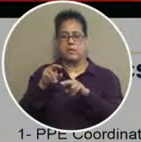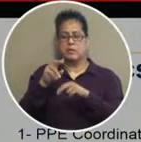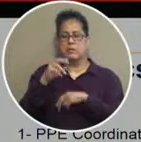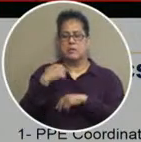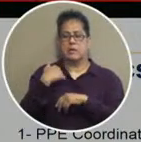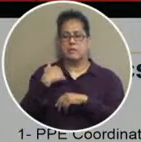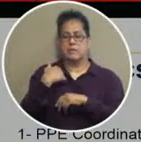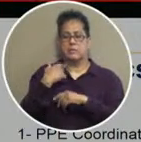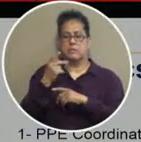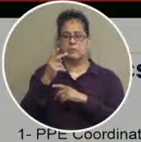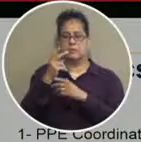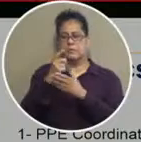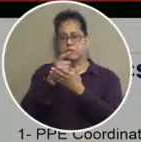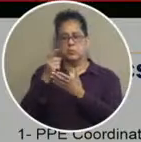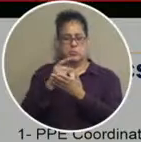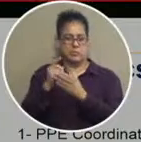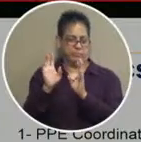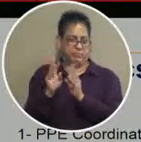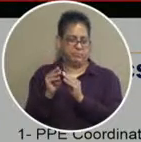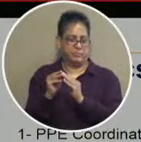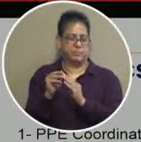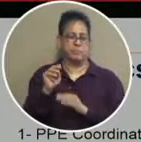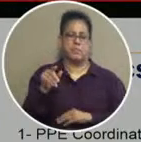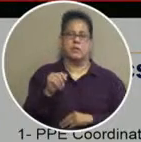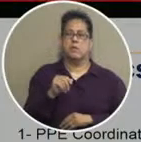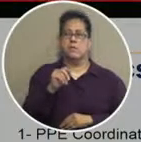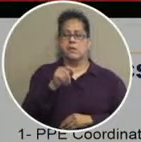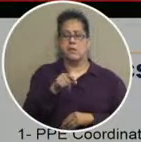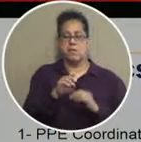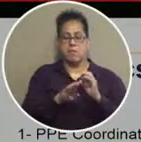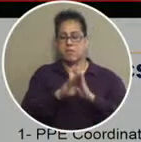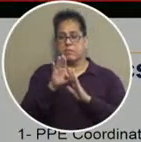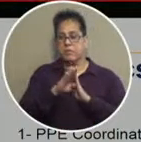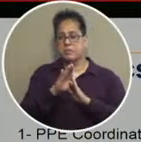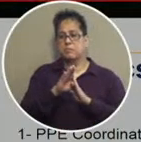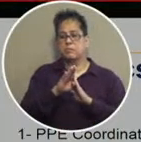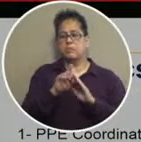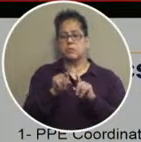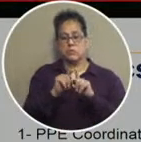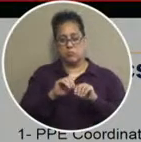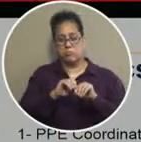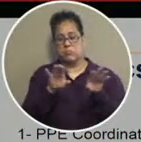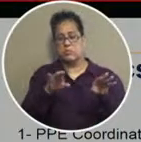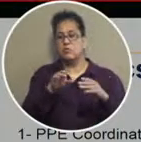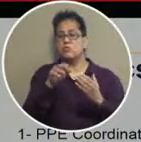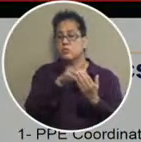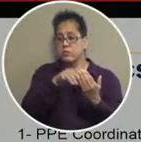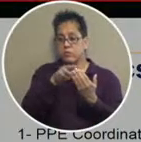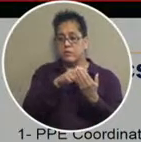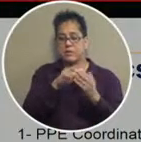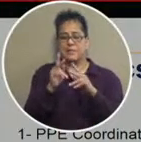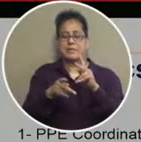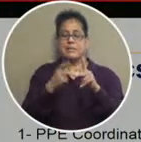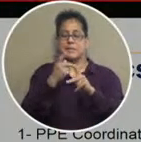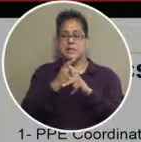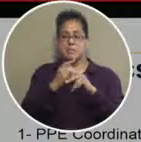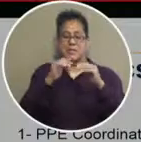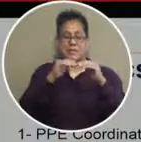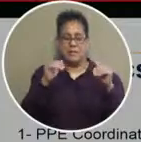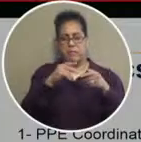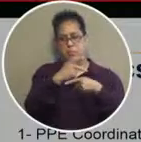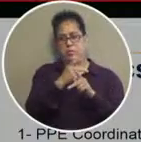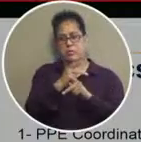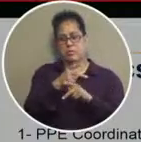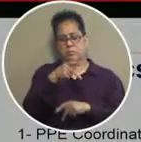since April 3rd. They've developed and disseminated a follow-up survey to determine the types and levels of production